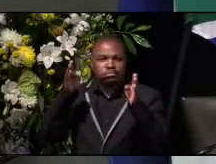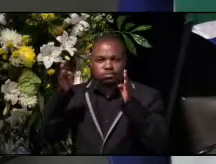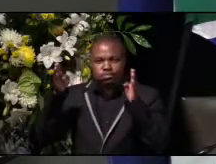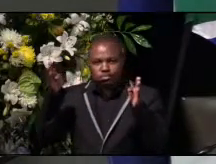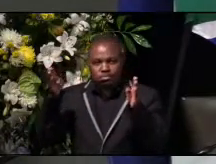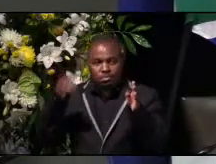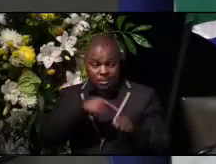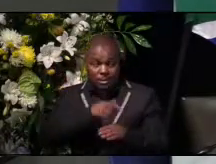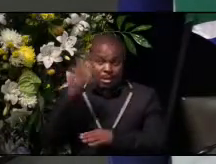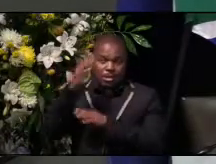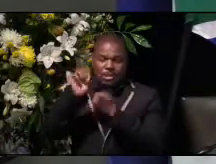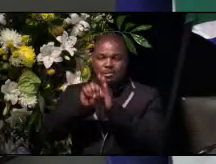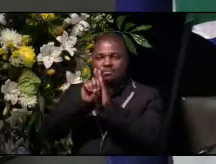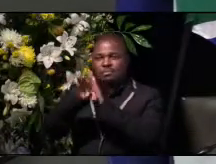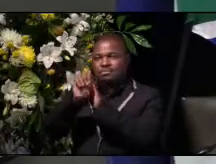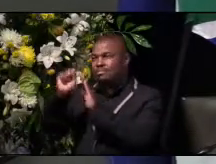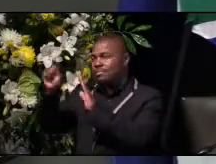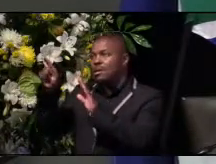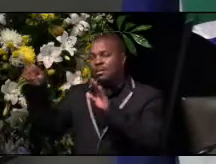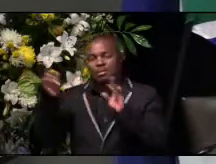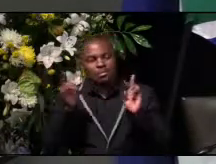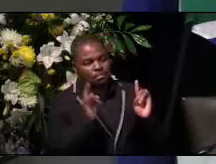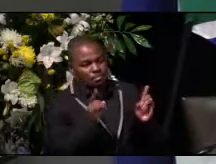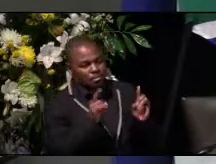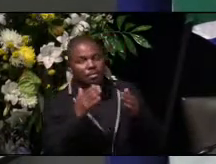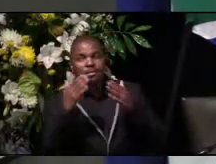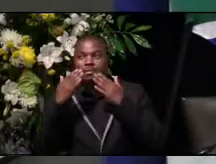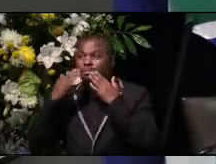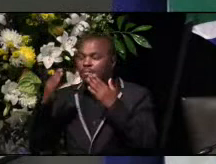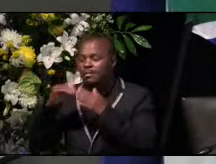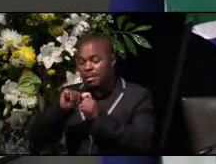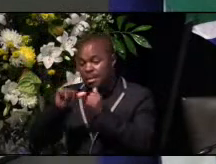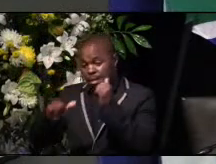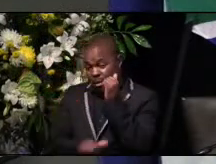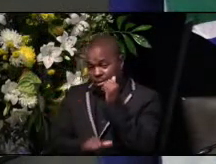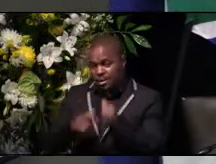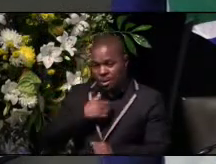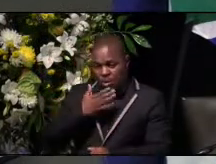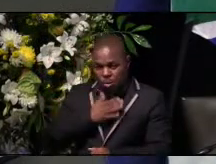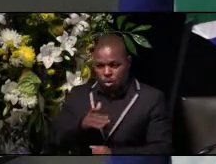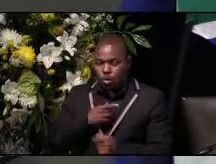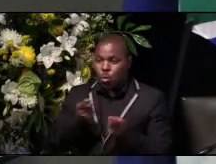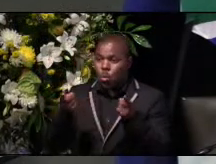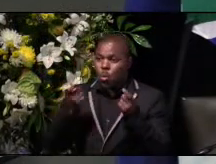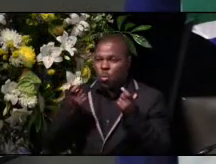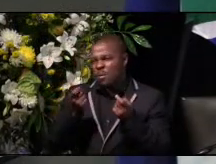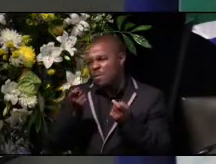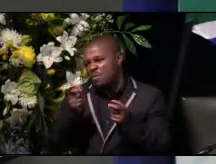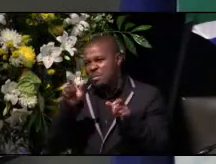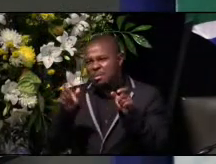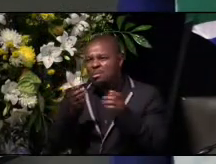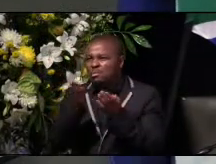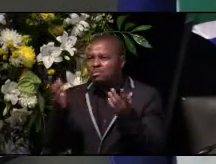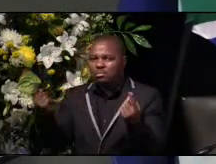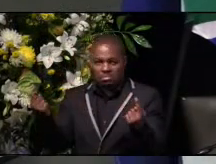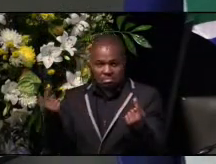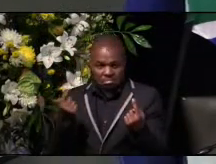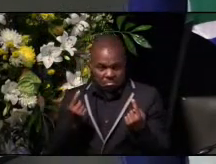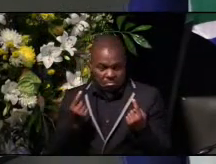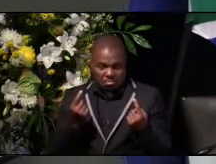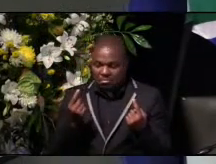lecture and then lastly I would like to call few people onto the stage